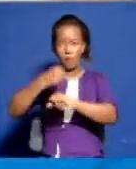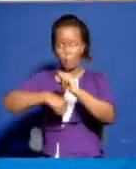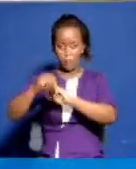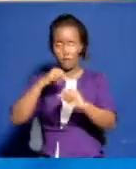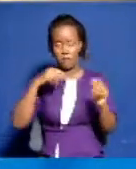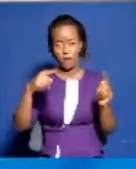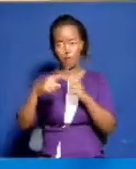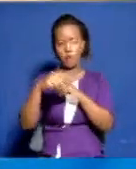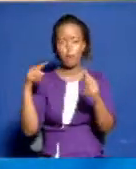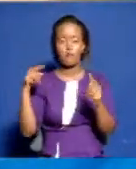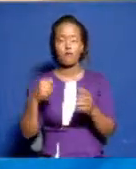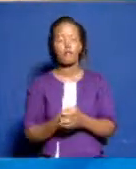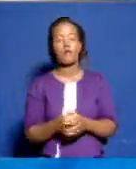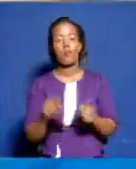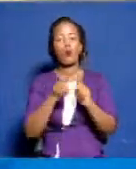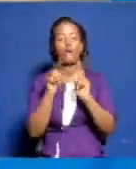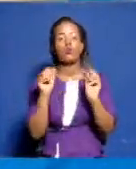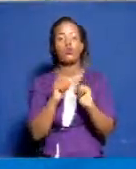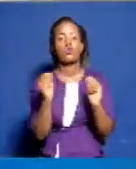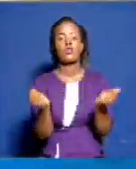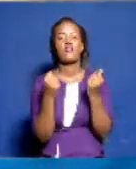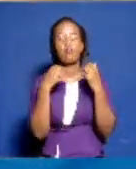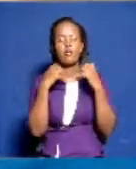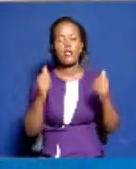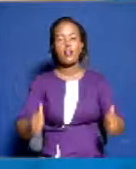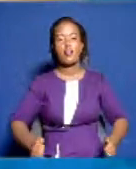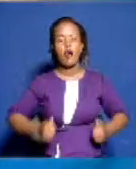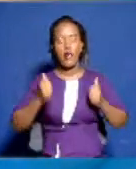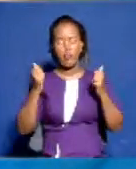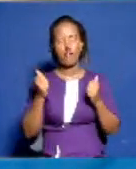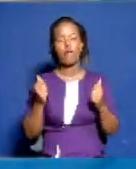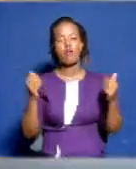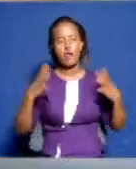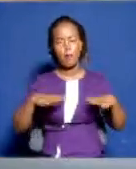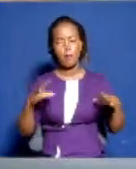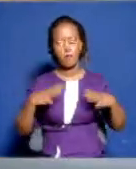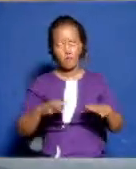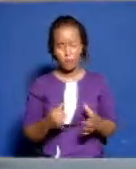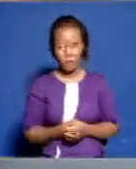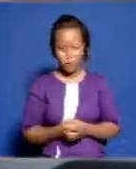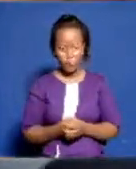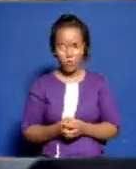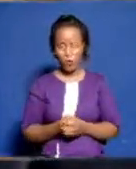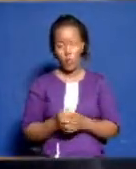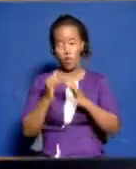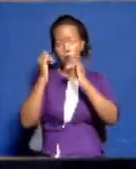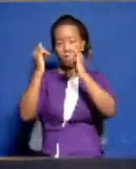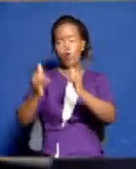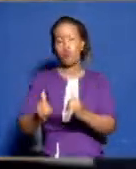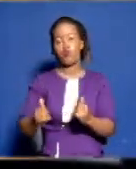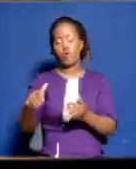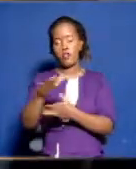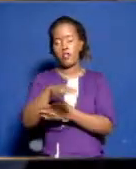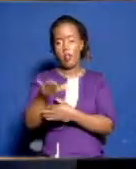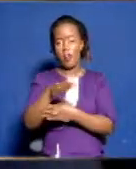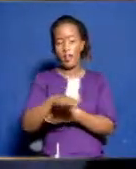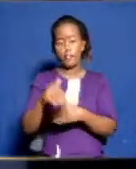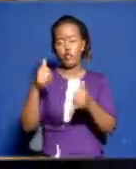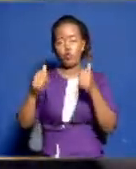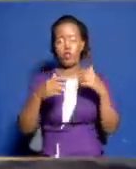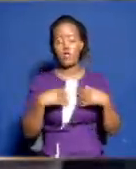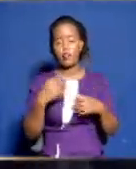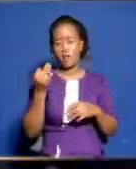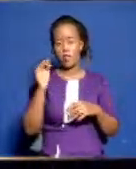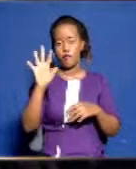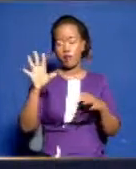kill, potentially saving the lives of a significant number of innocent bystanders. New Zealand, which detained 35 people, called the operation